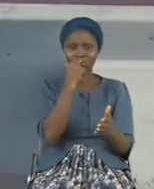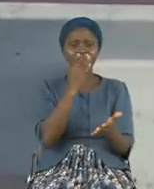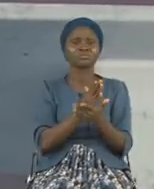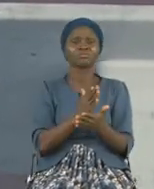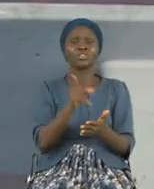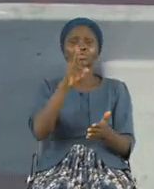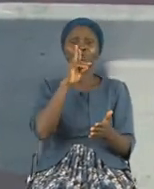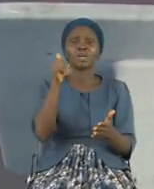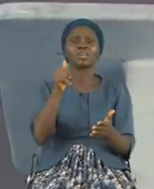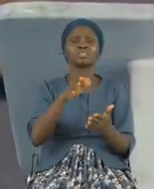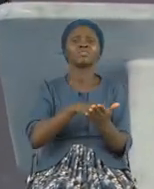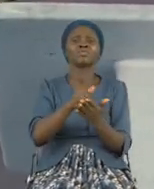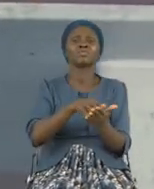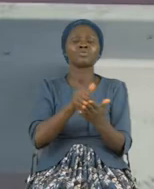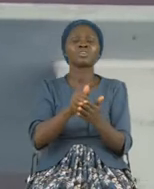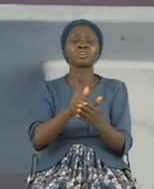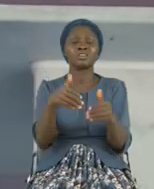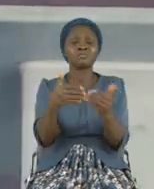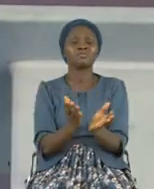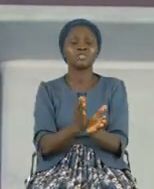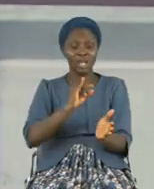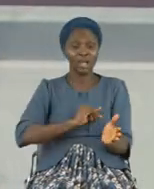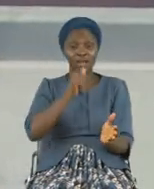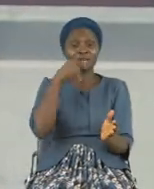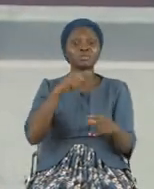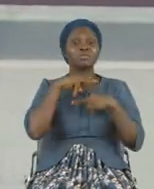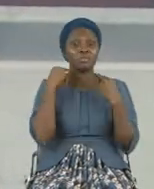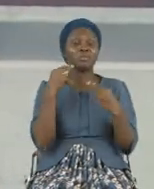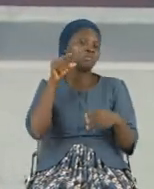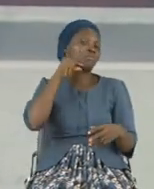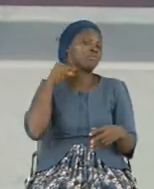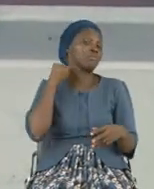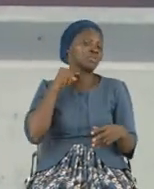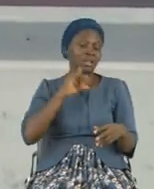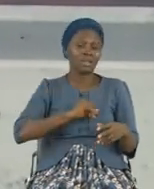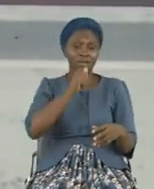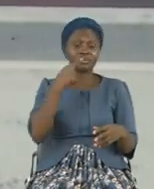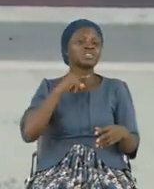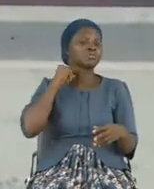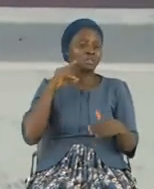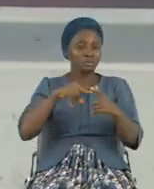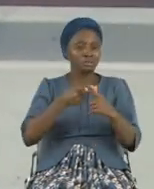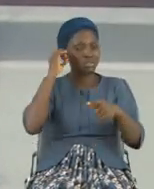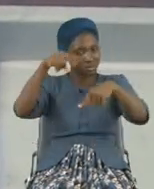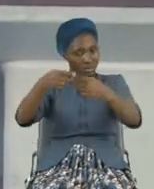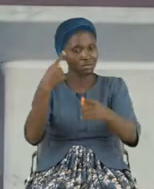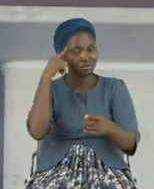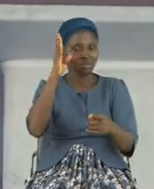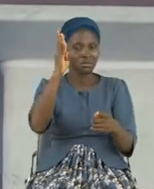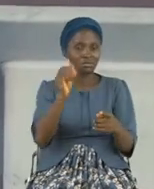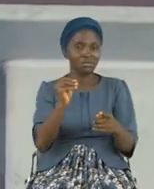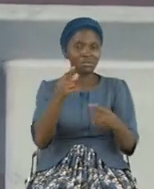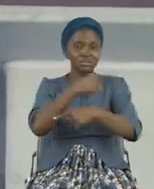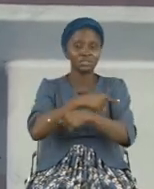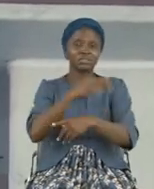the preacher. I'm the pastor. And then he went on the fasting. 40 days. And then, instead of going up,